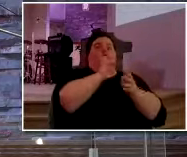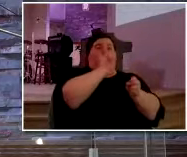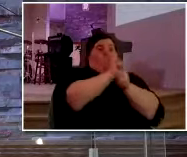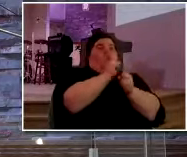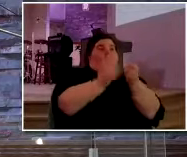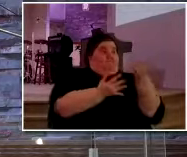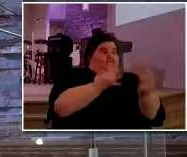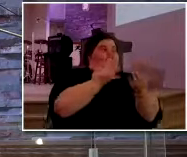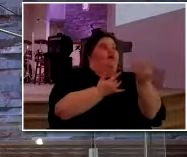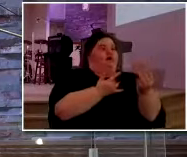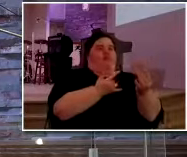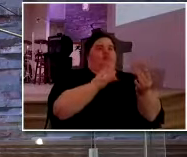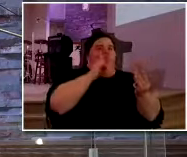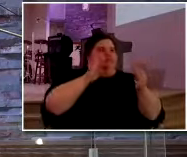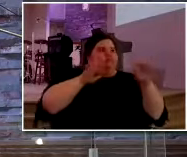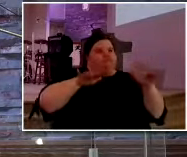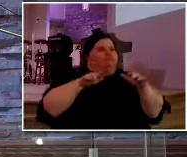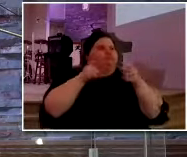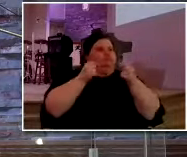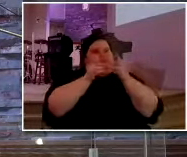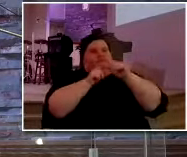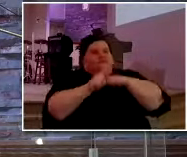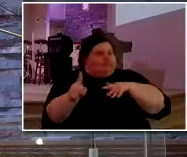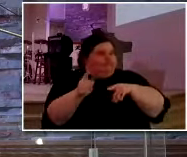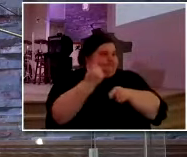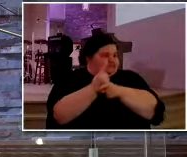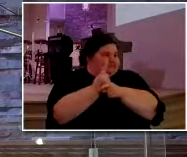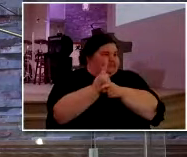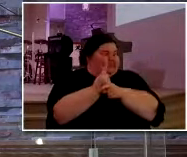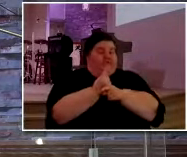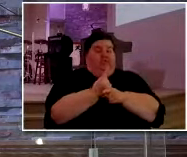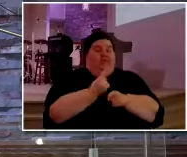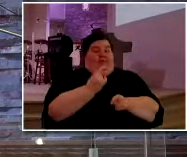If you don't believe the house is on fire, you won't worry about it.